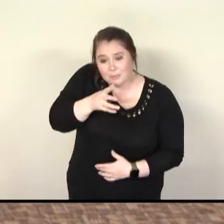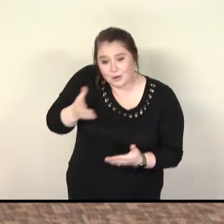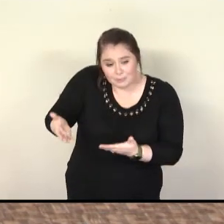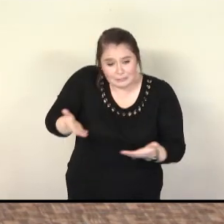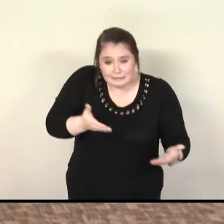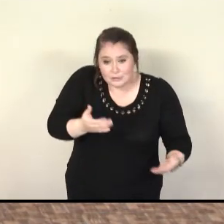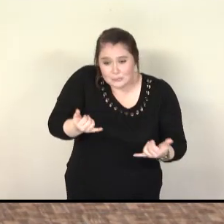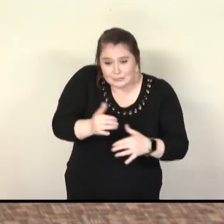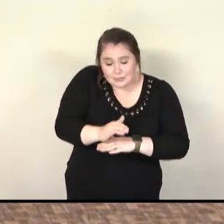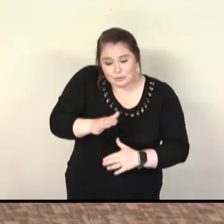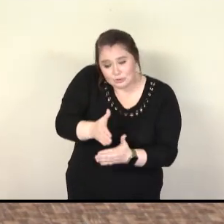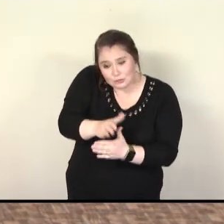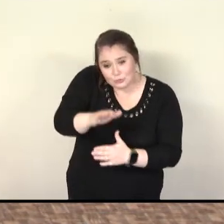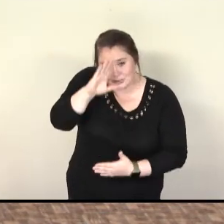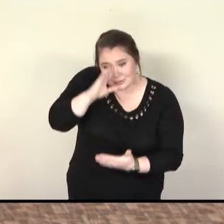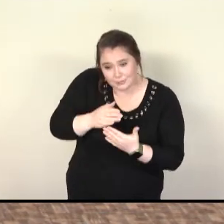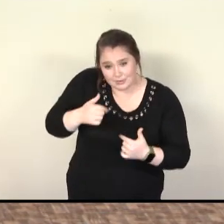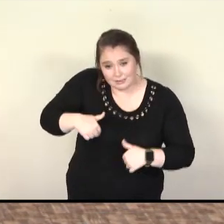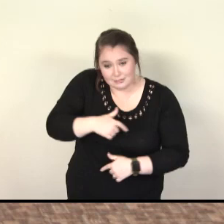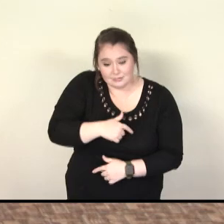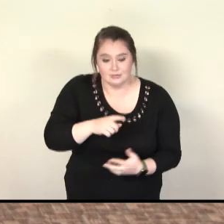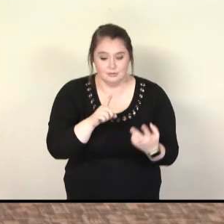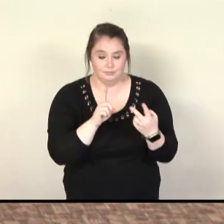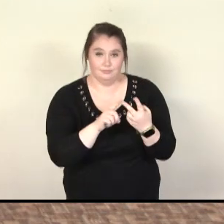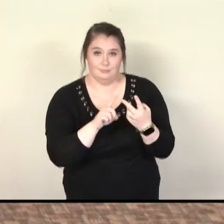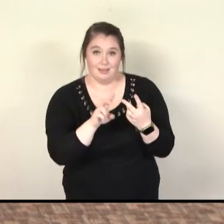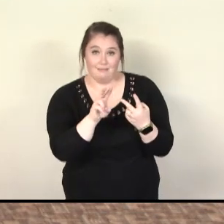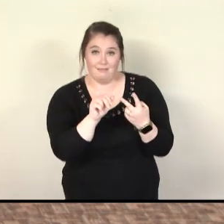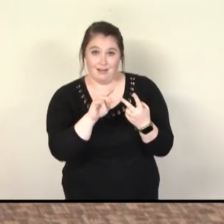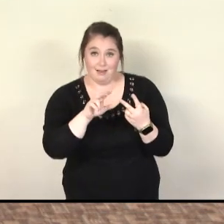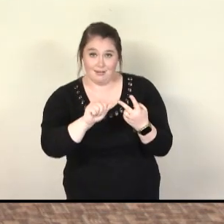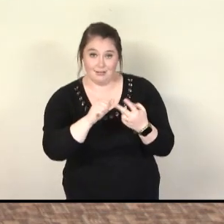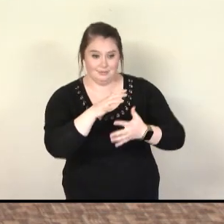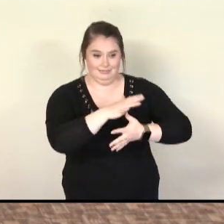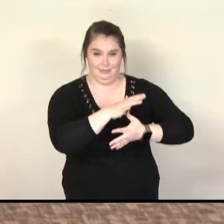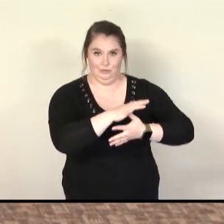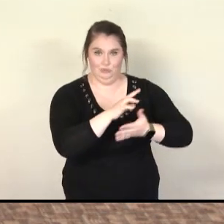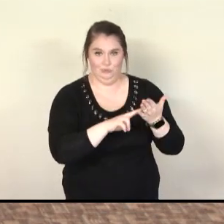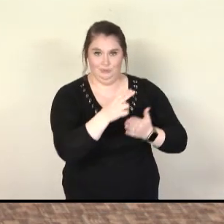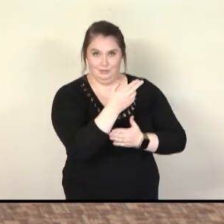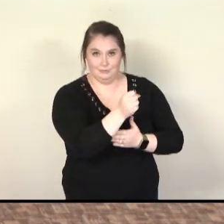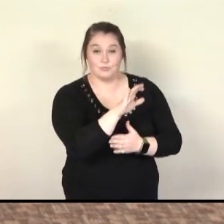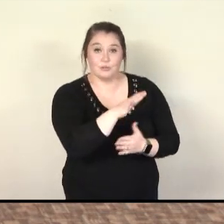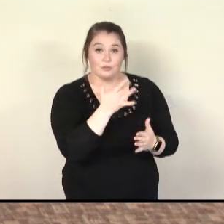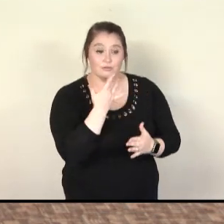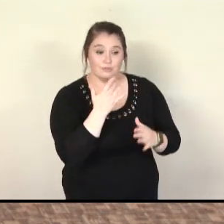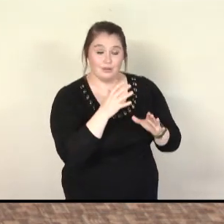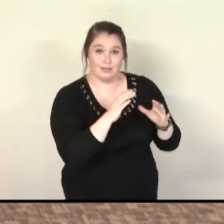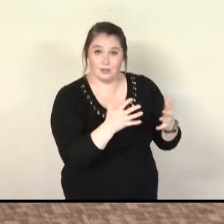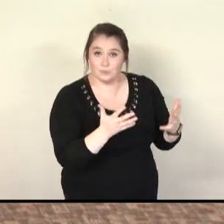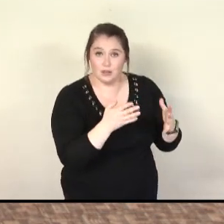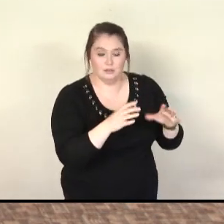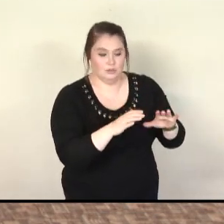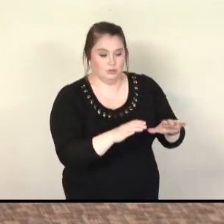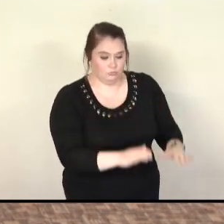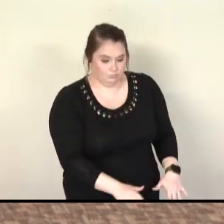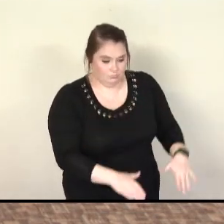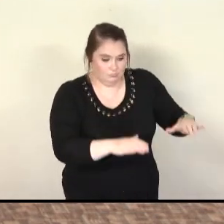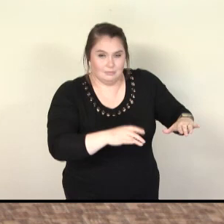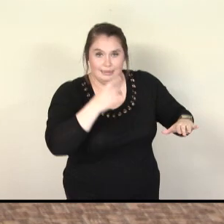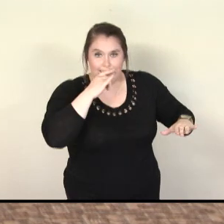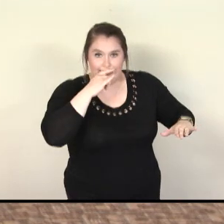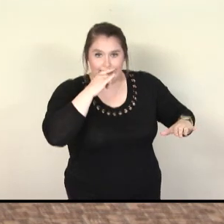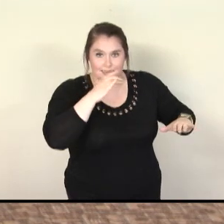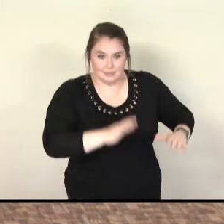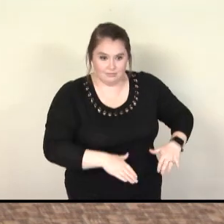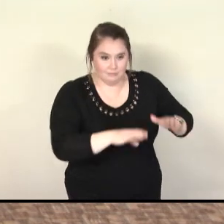with us. Vanya is a senior at UHS. Her favorite subjects are child development and psychology. She is in